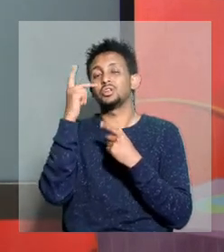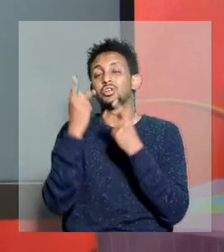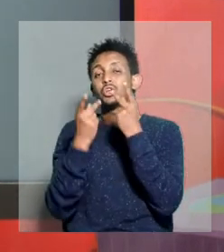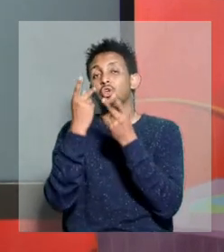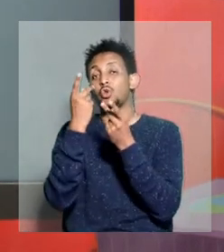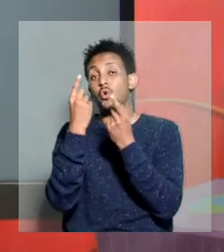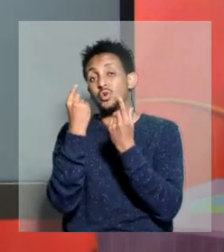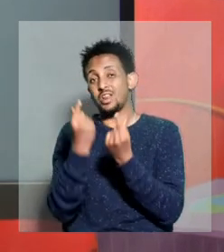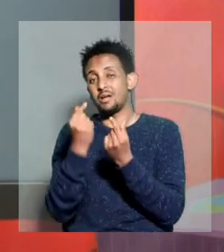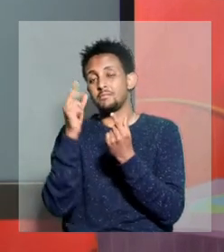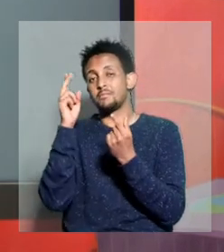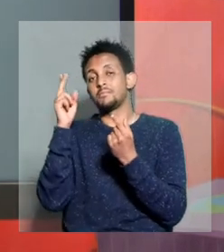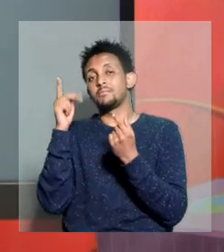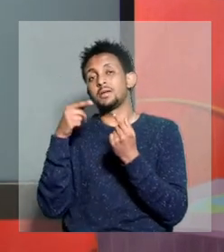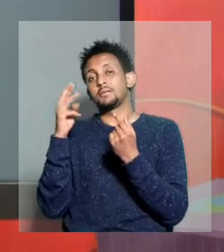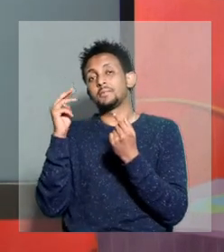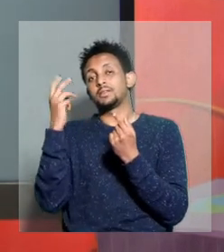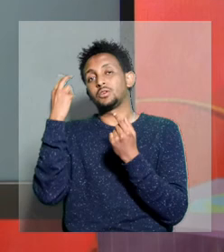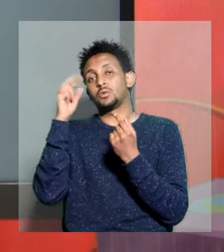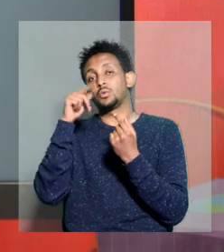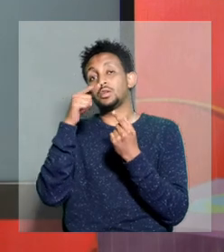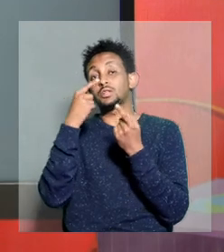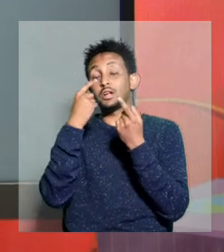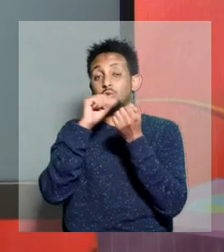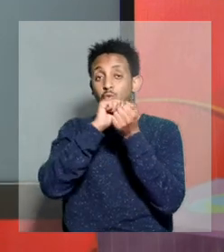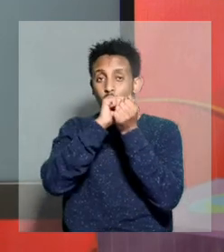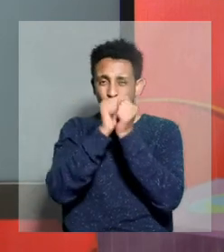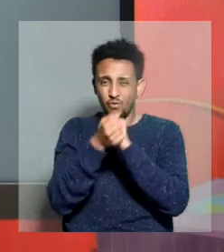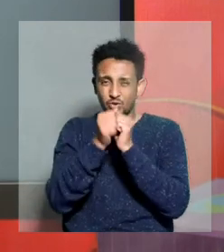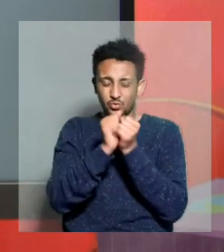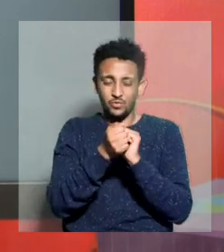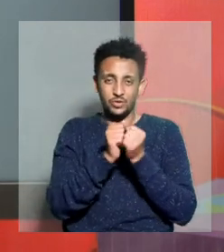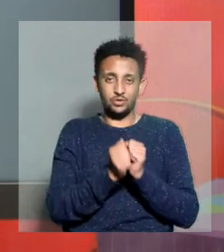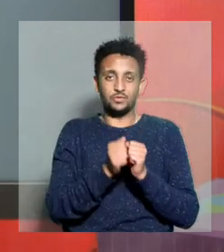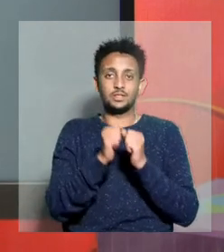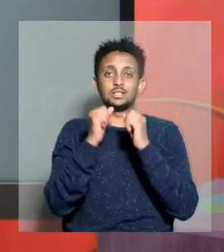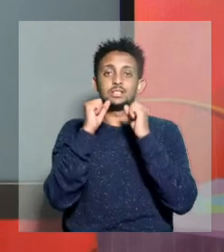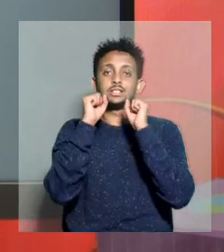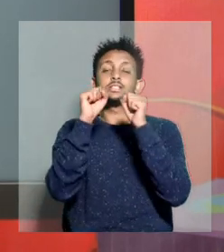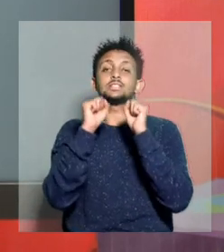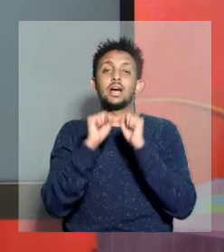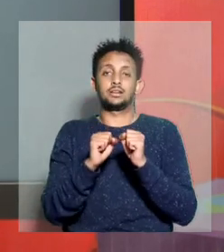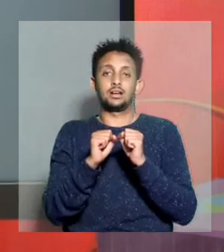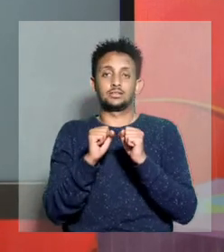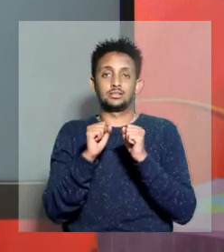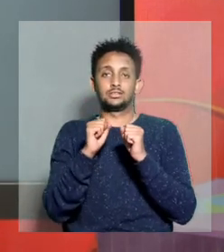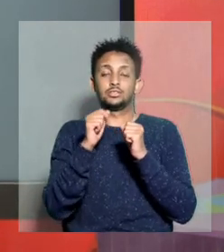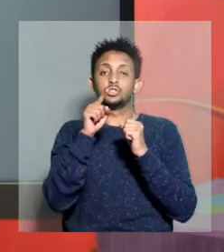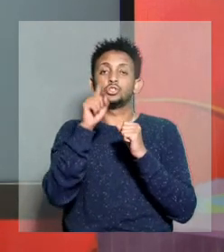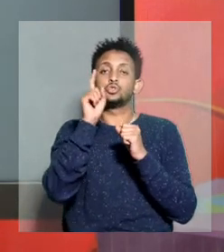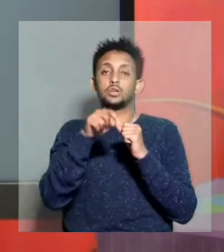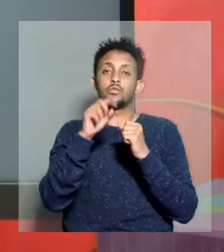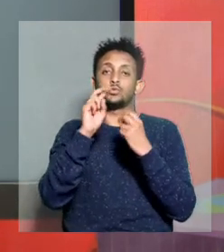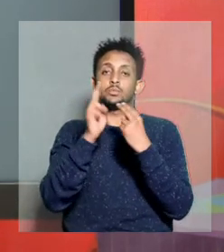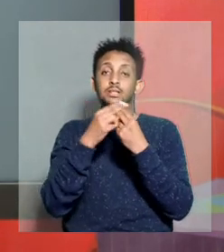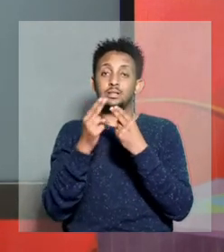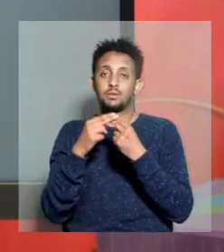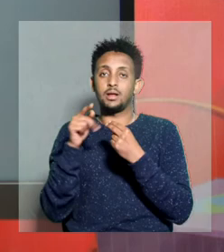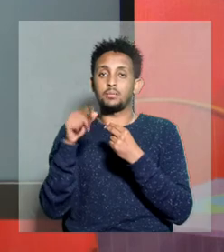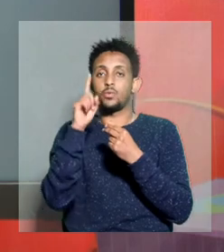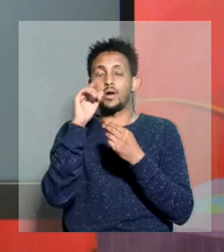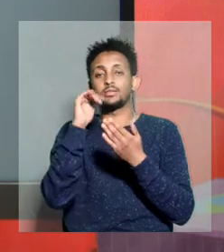per meter cube. So if you are trying to convert it into its standard kilogram per meter cube, you should have to multiply this